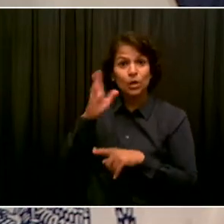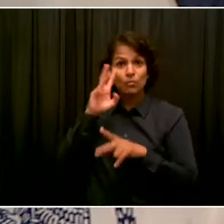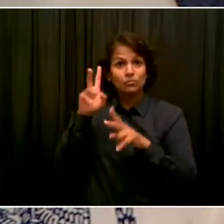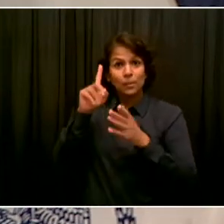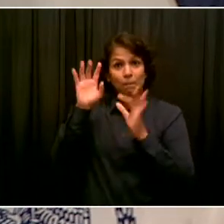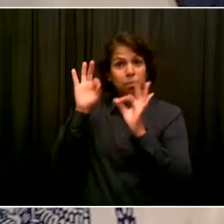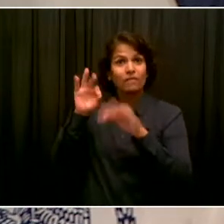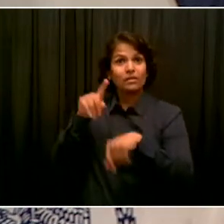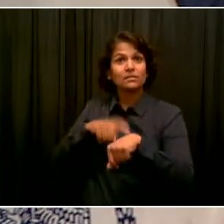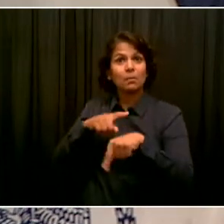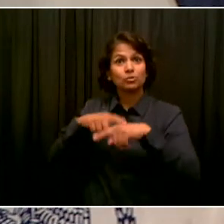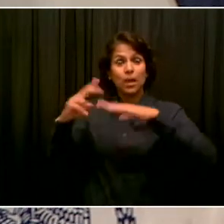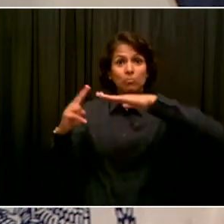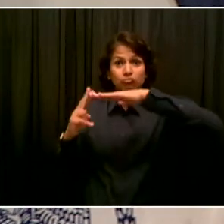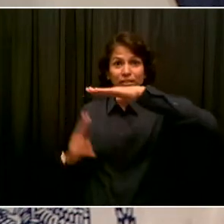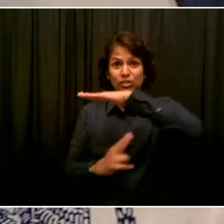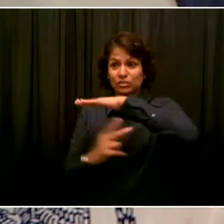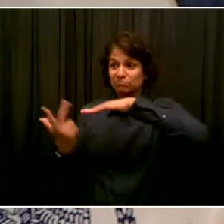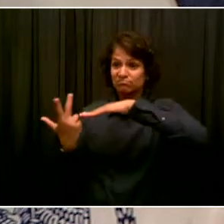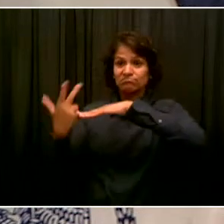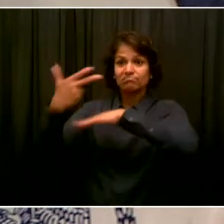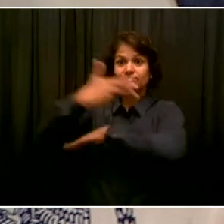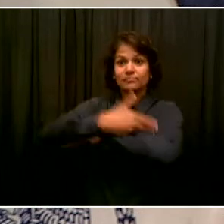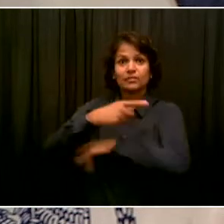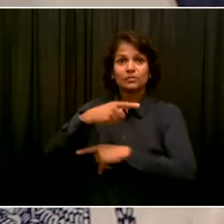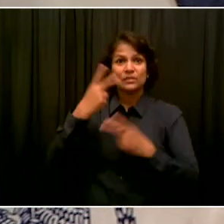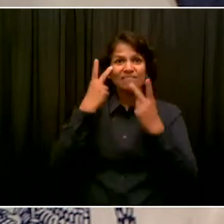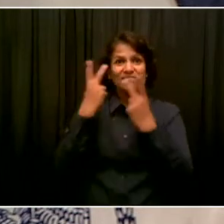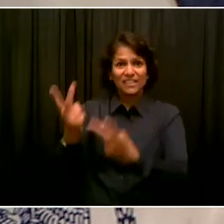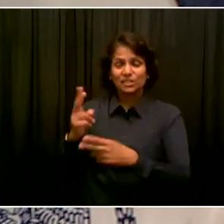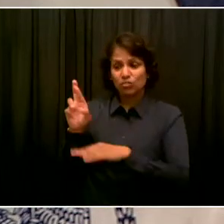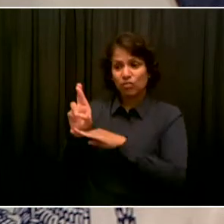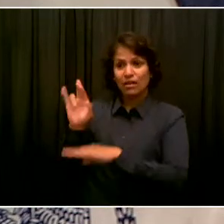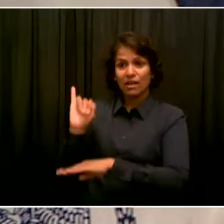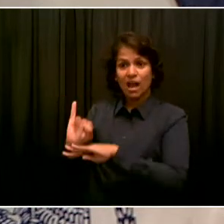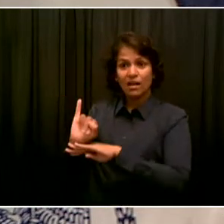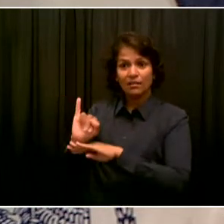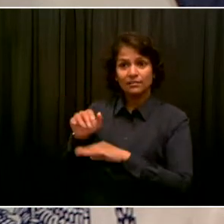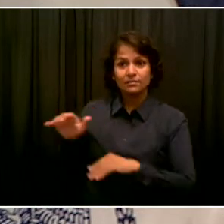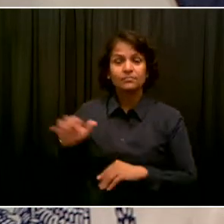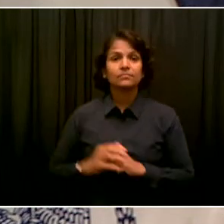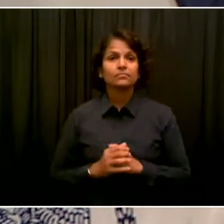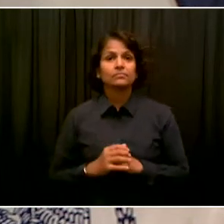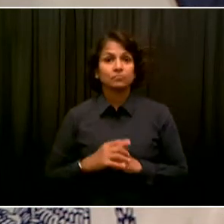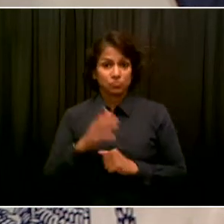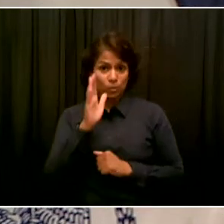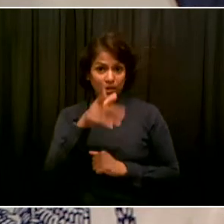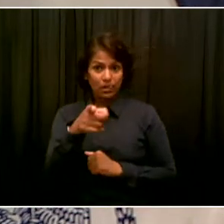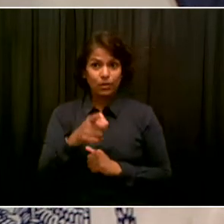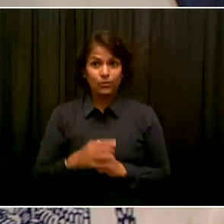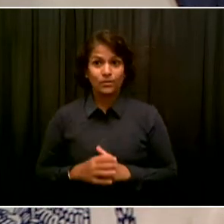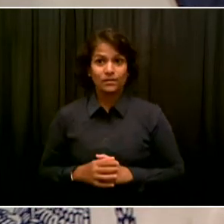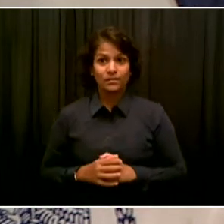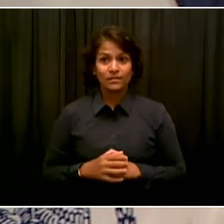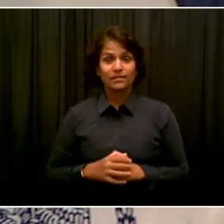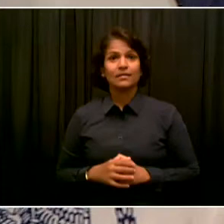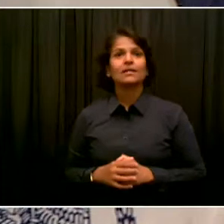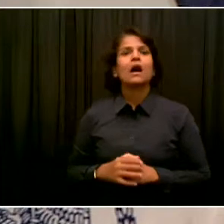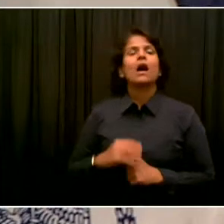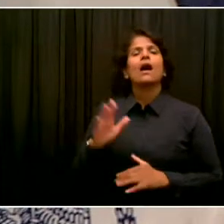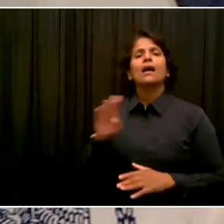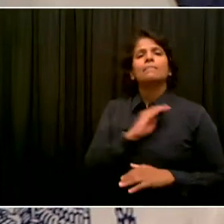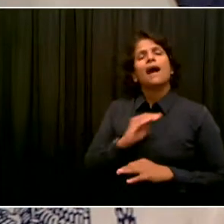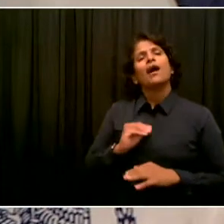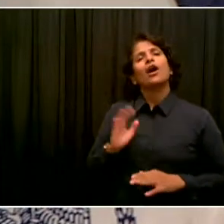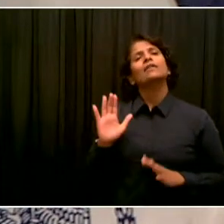it? As I said, Katie, I've been asked this several times. Right now, I'm having a number of meetings and conversations to address the